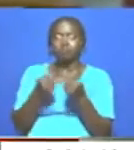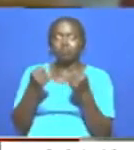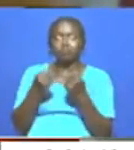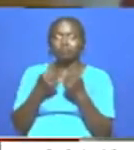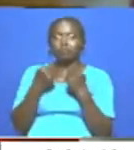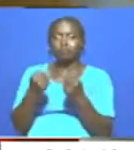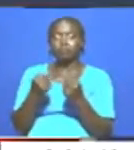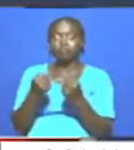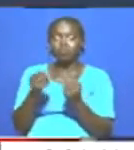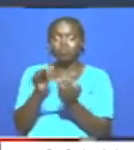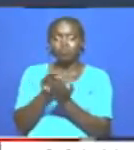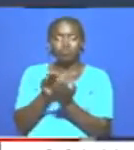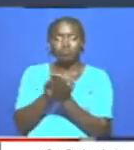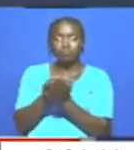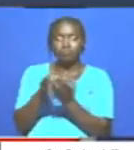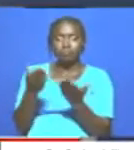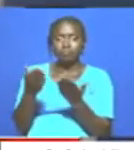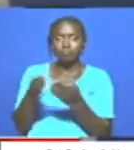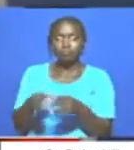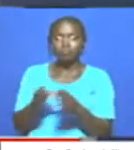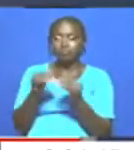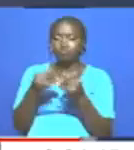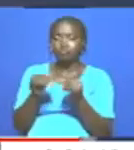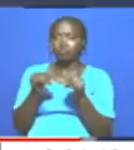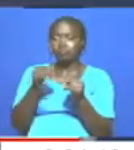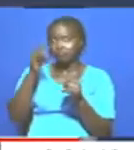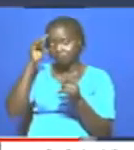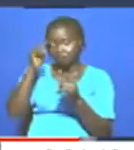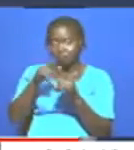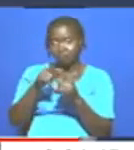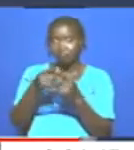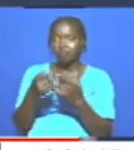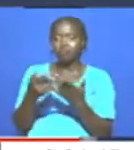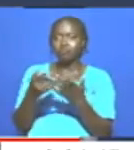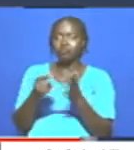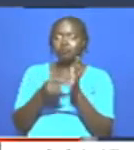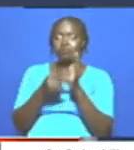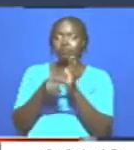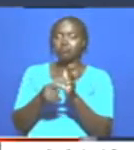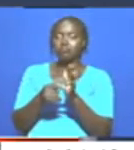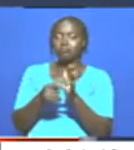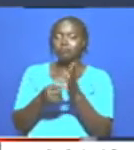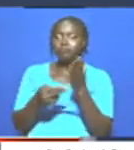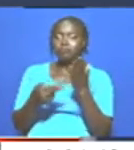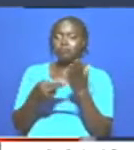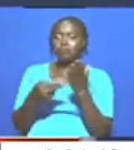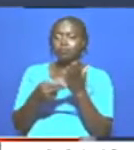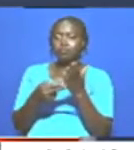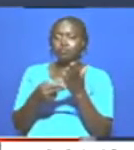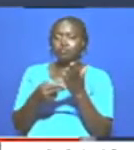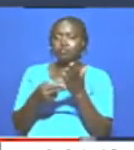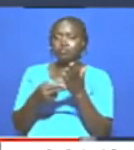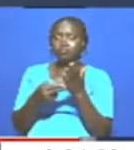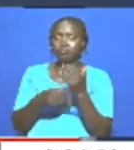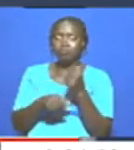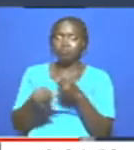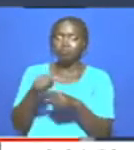measures are implemented. The main purpose is to showcase the technology that is around